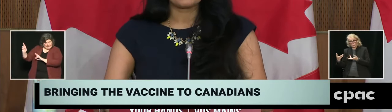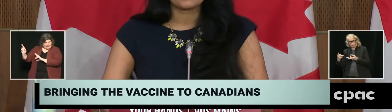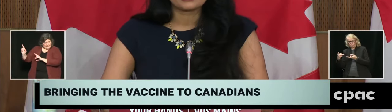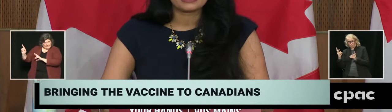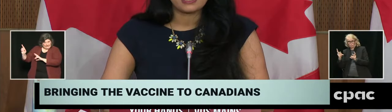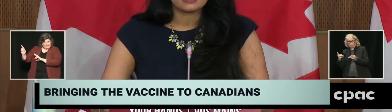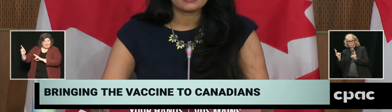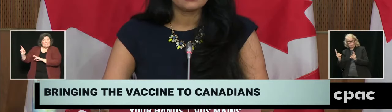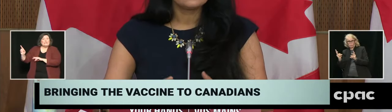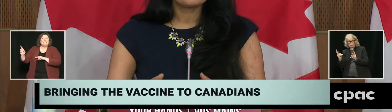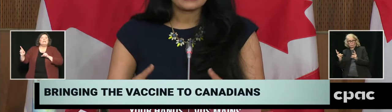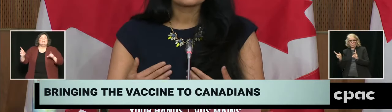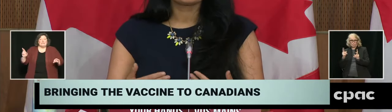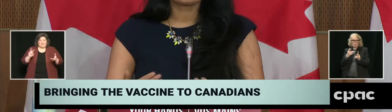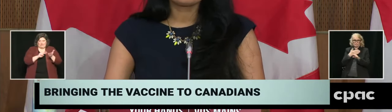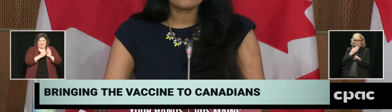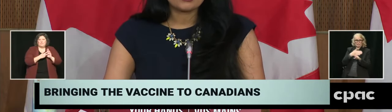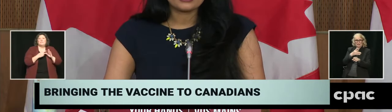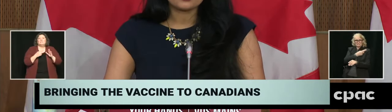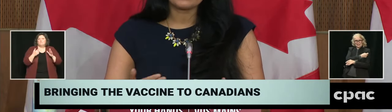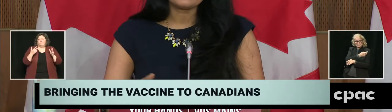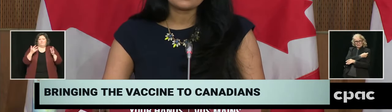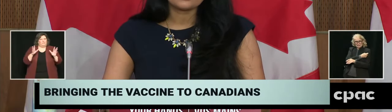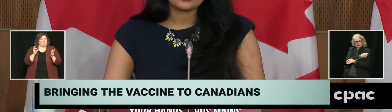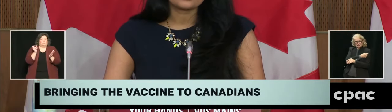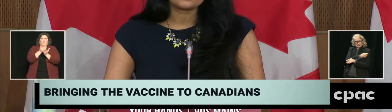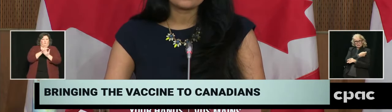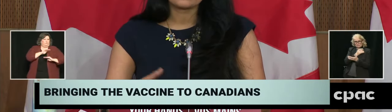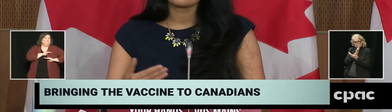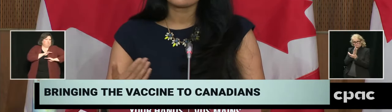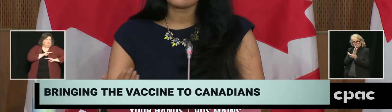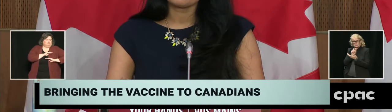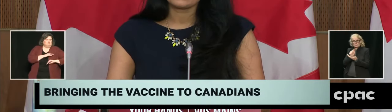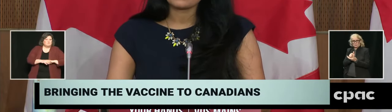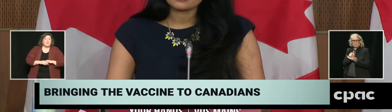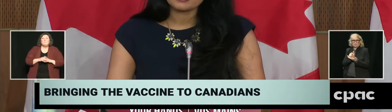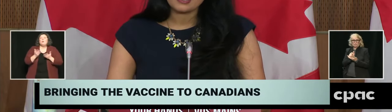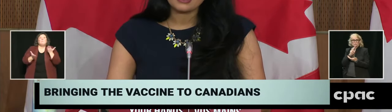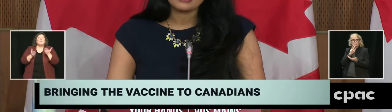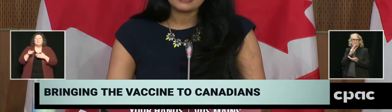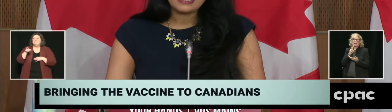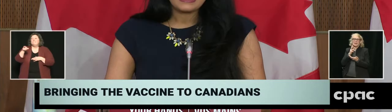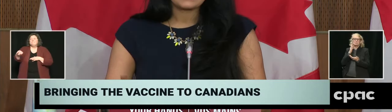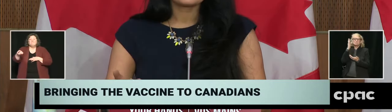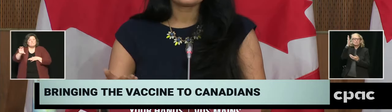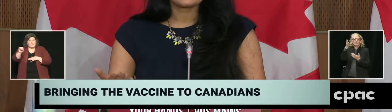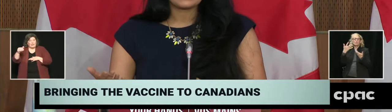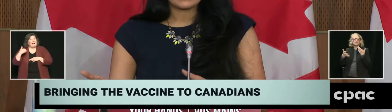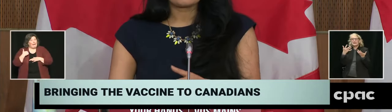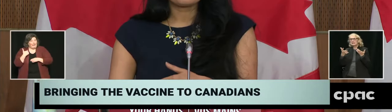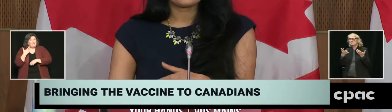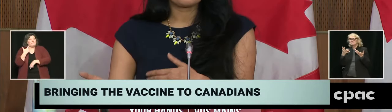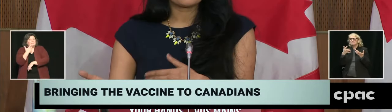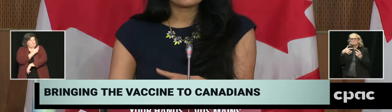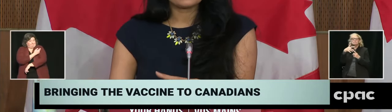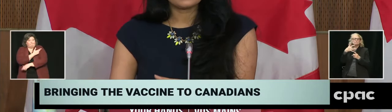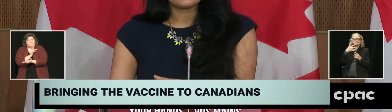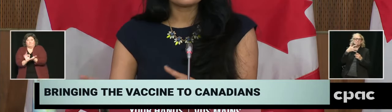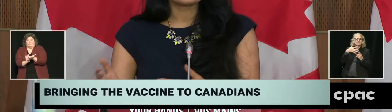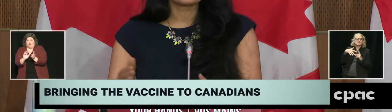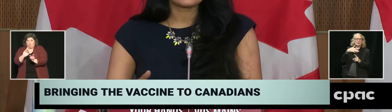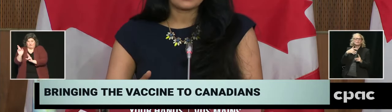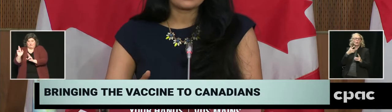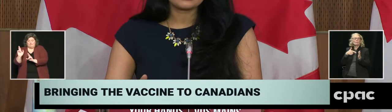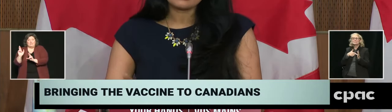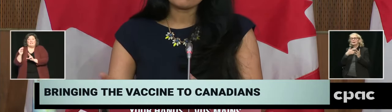supply to be brought to Canada. But as we go forward, there may be situations where a company has supply and they have the amounts that they